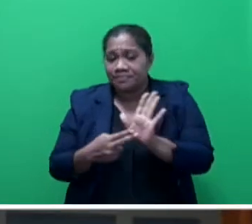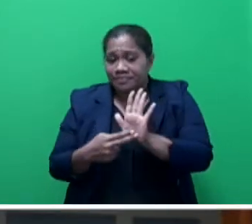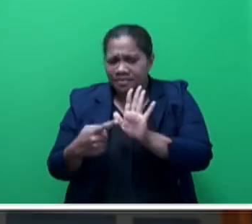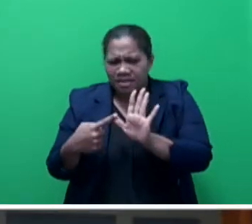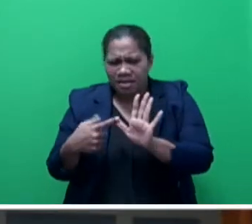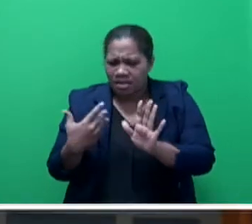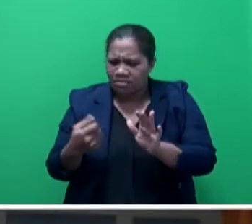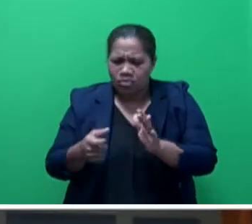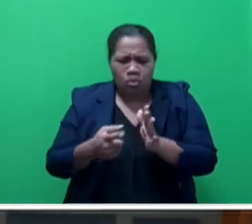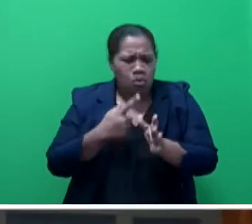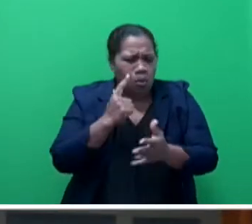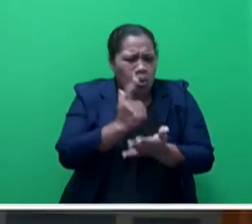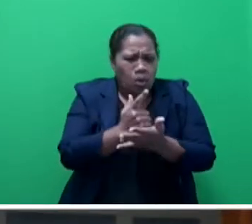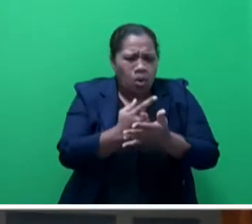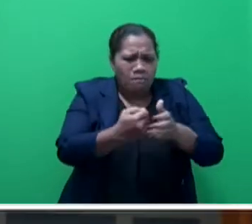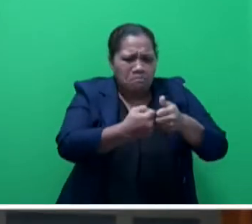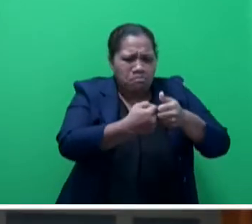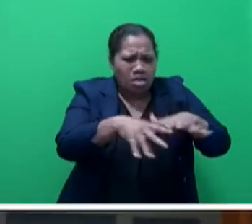to